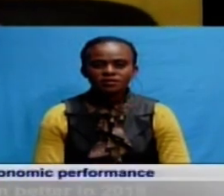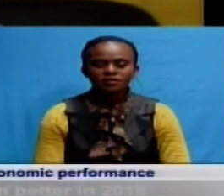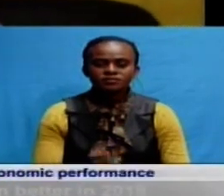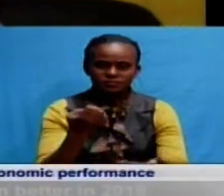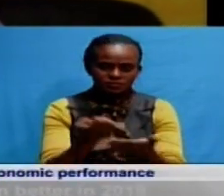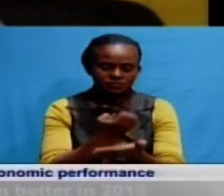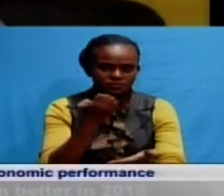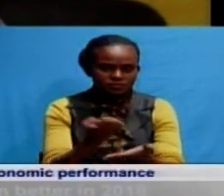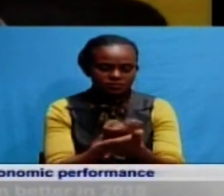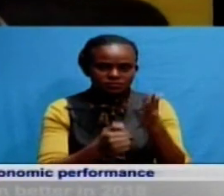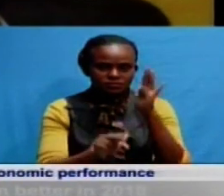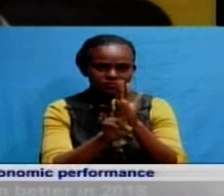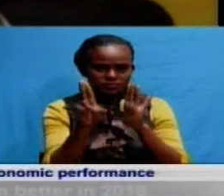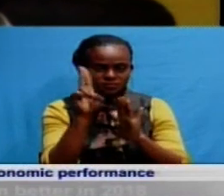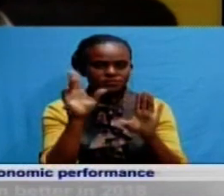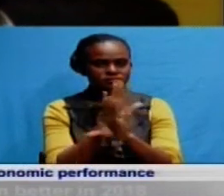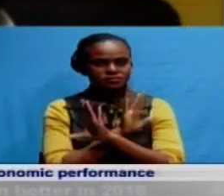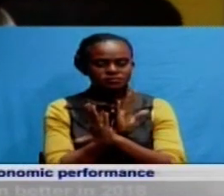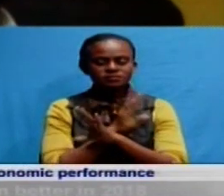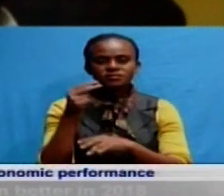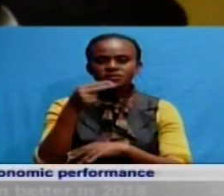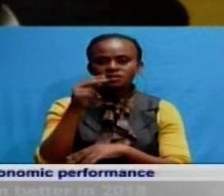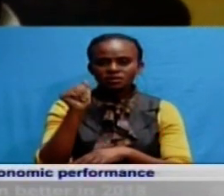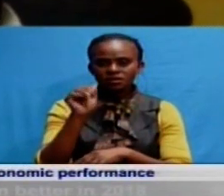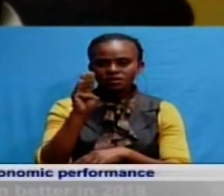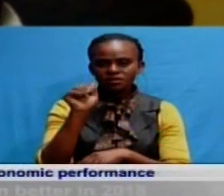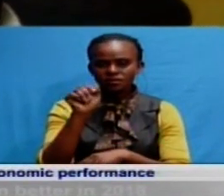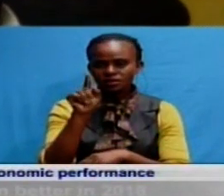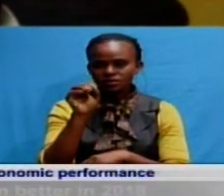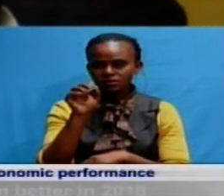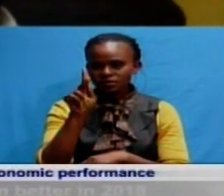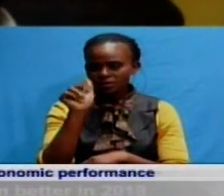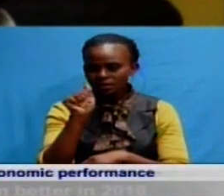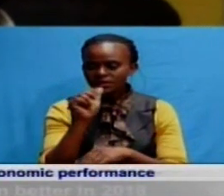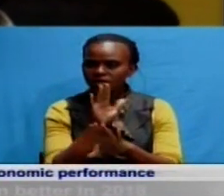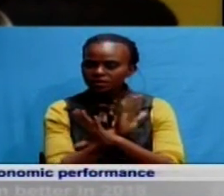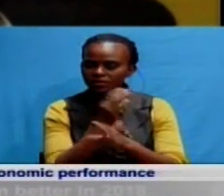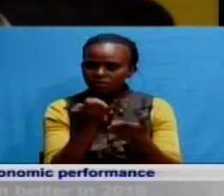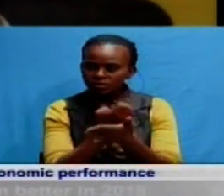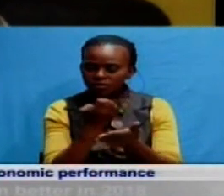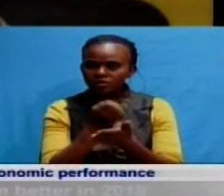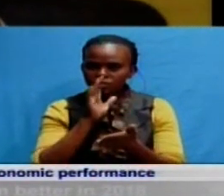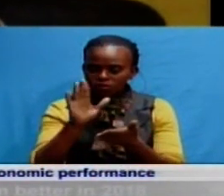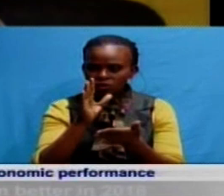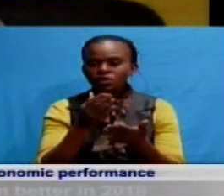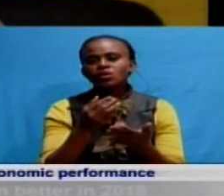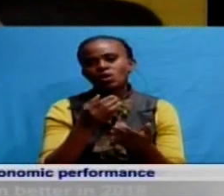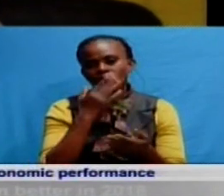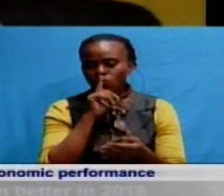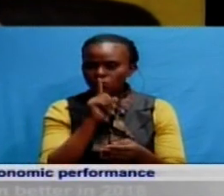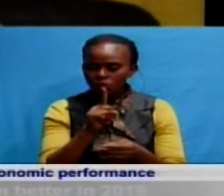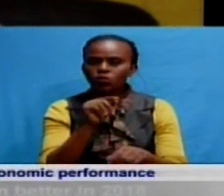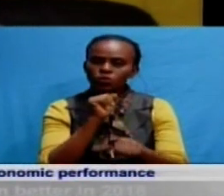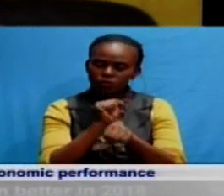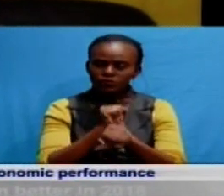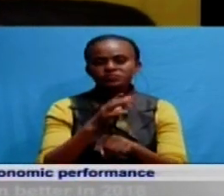An economist from the University of Zambia, Lubinda Hawazoka, says Zambia's economy will perform better in 2018. Dr. Hawazoka, who